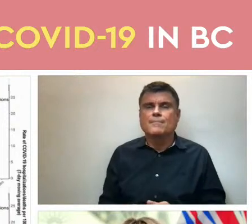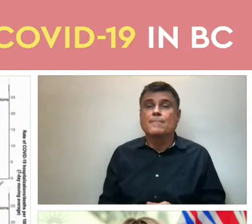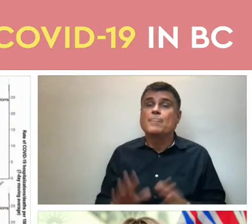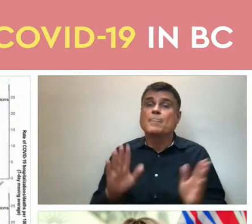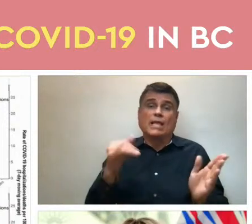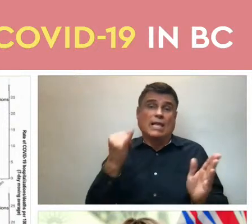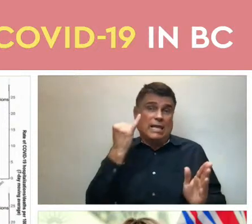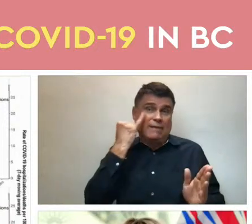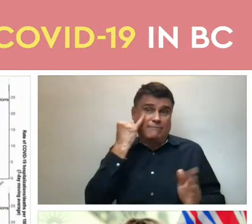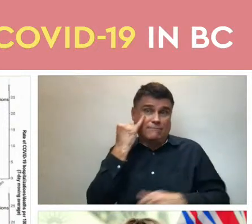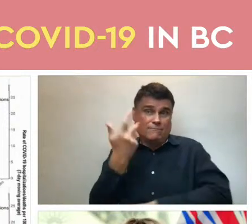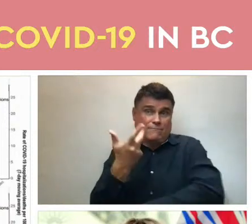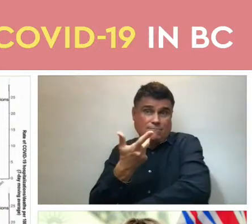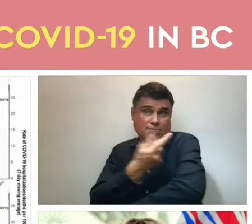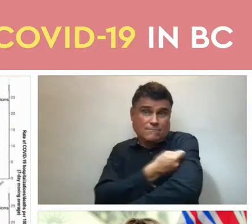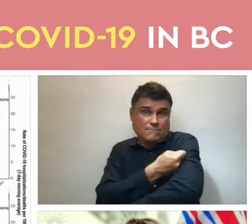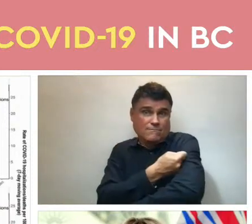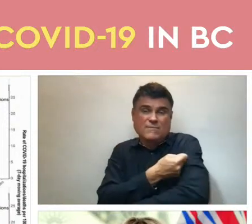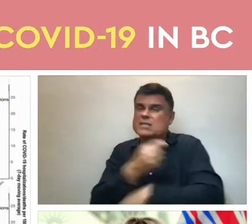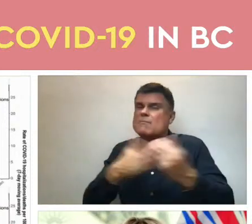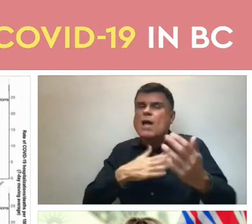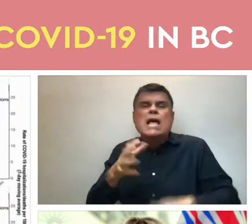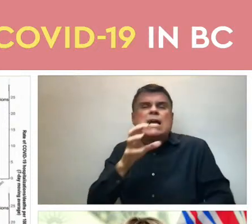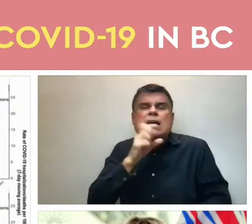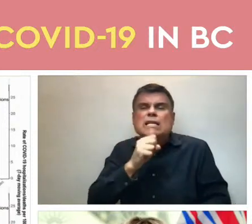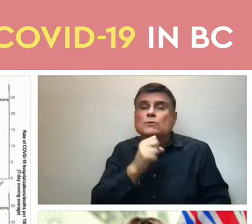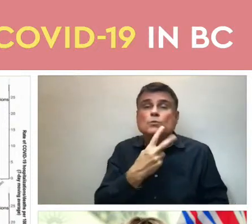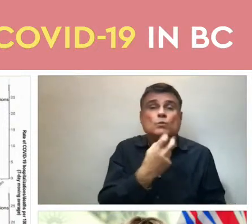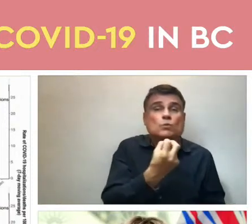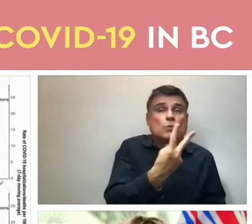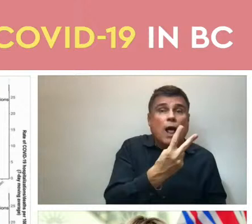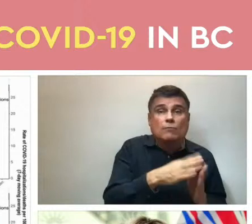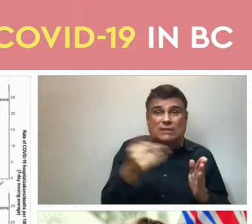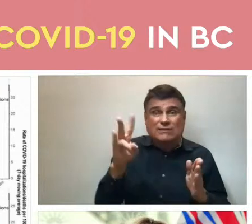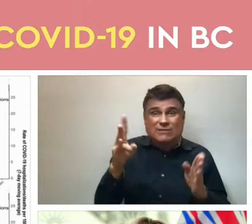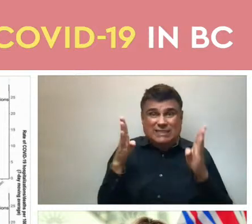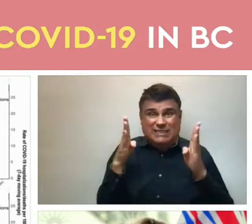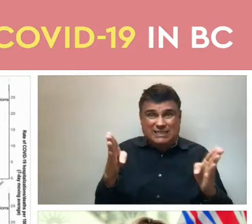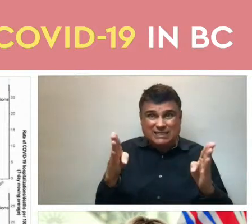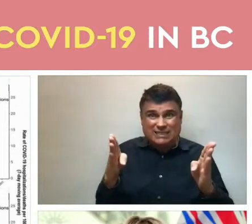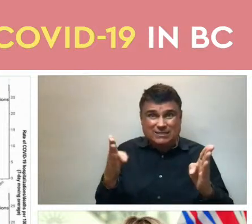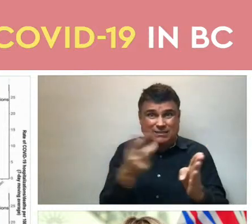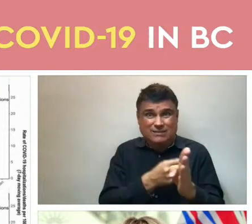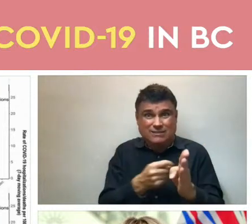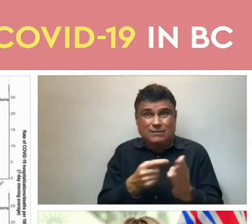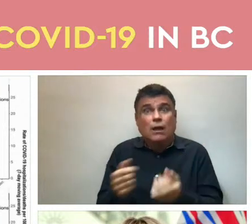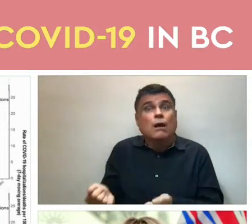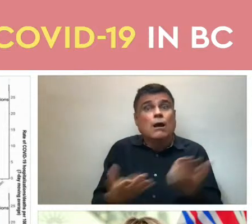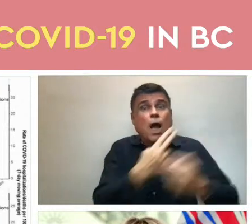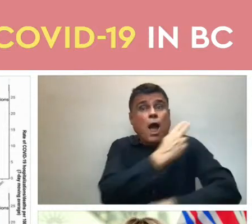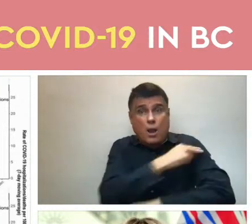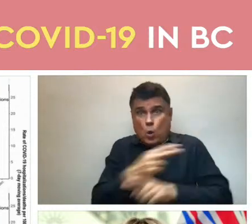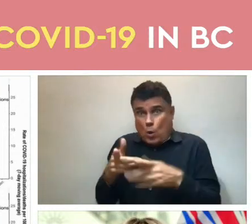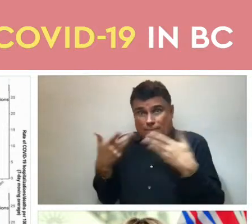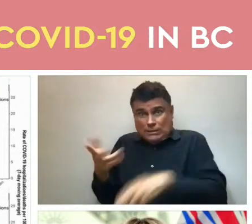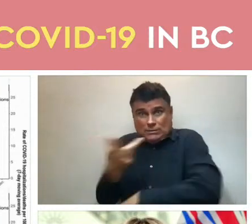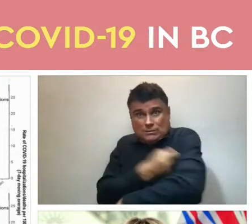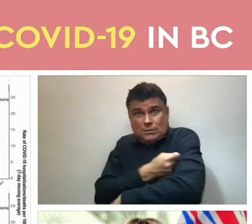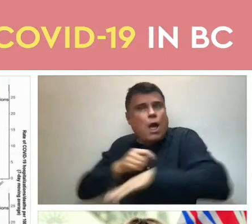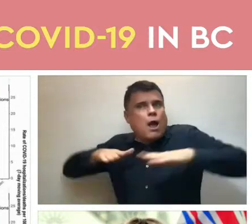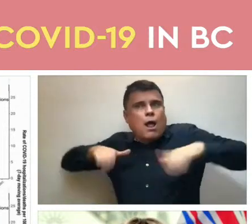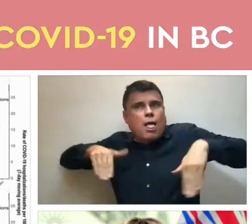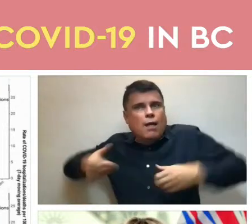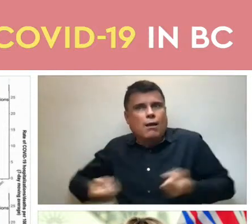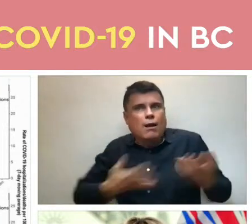hospitalizations in any 12 17-year-old who's been immunized, and now we've started to see the 5